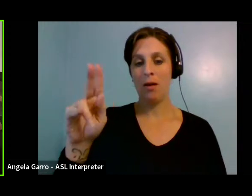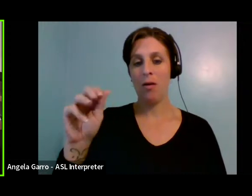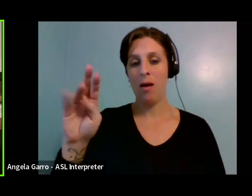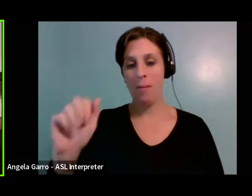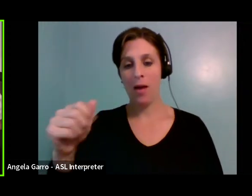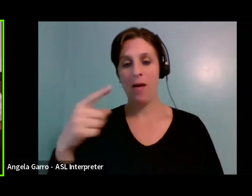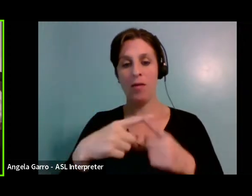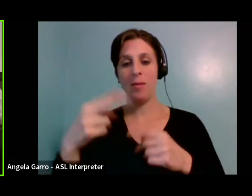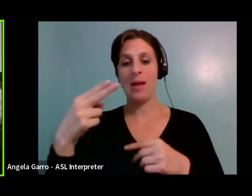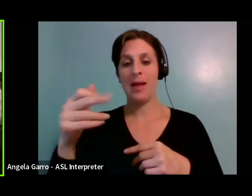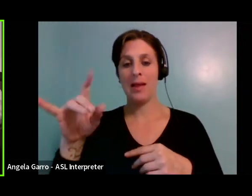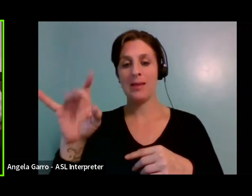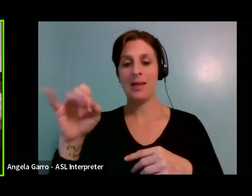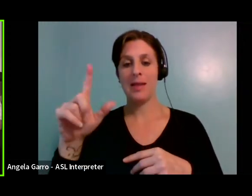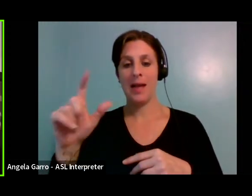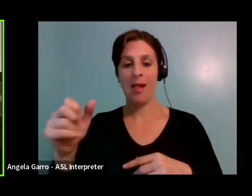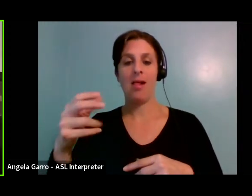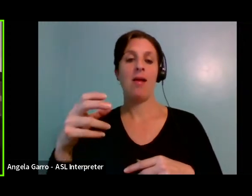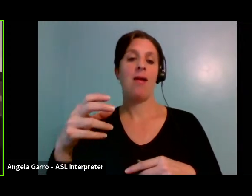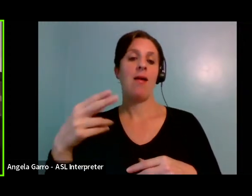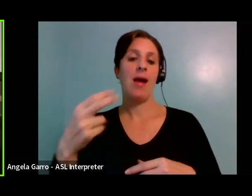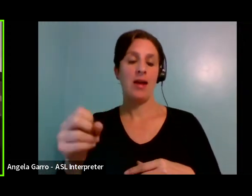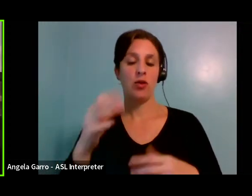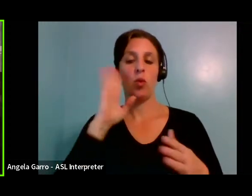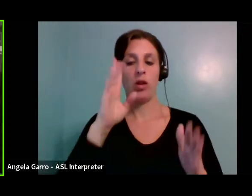Thank you so much.